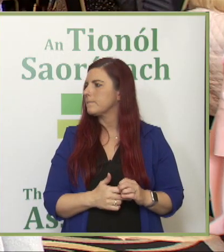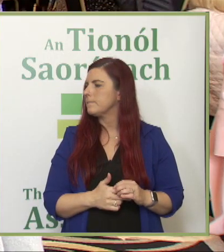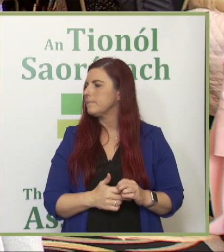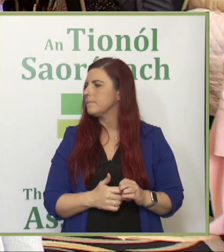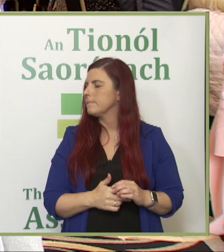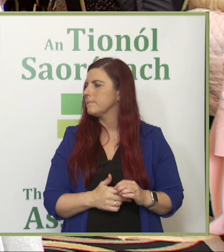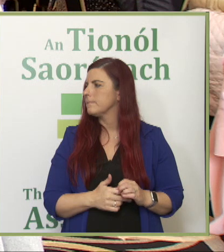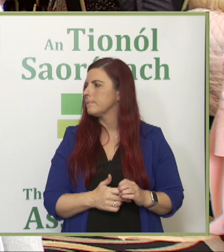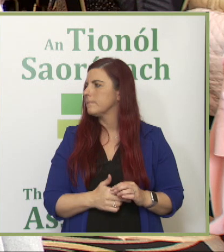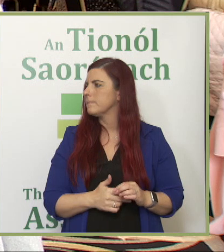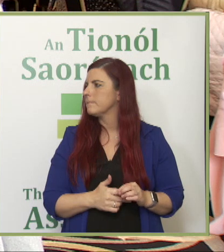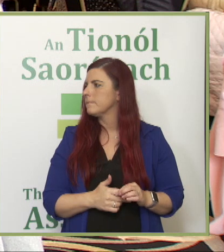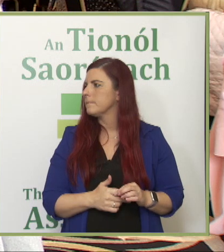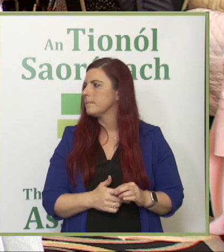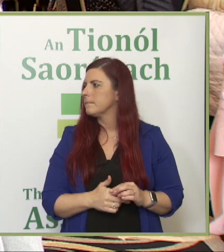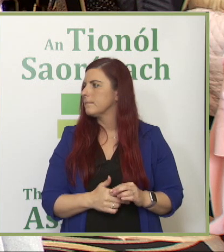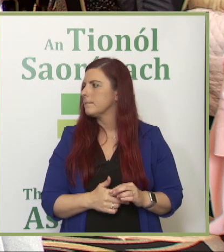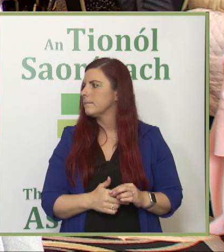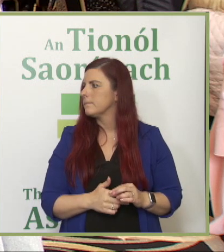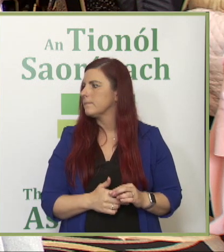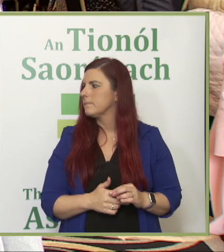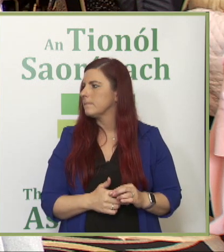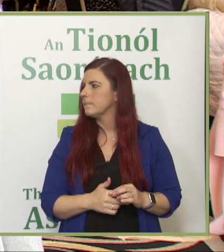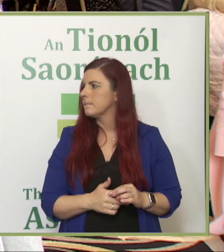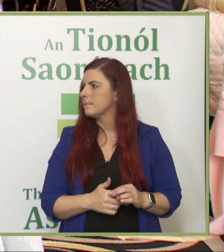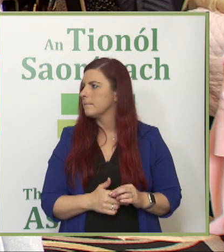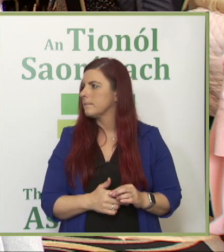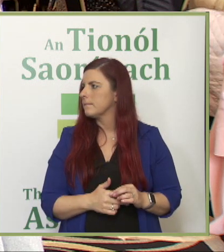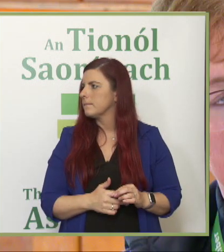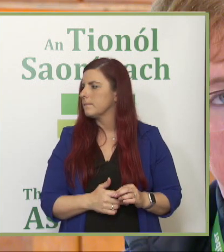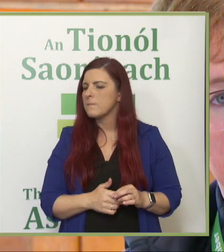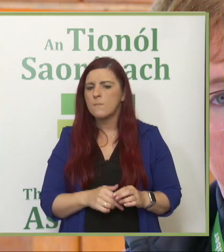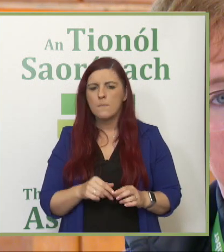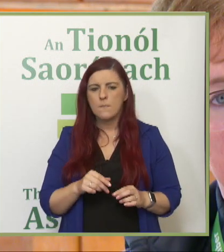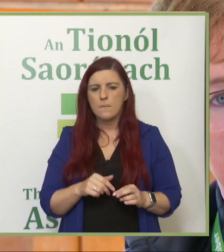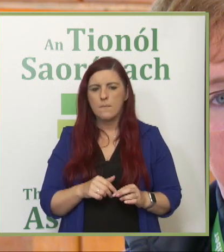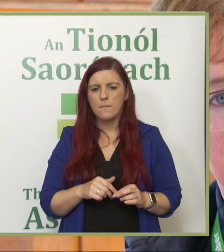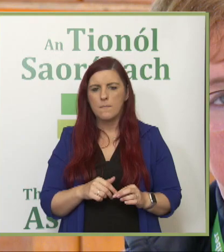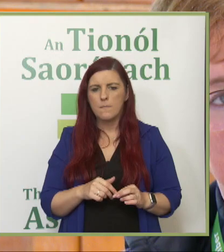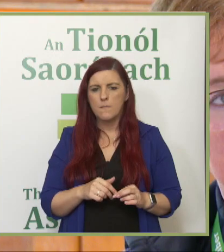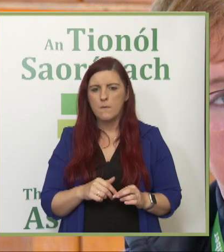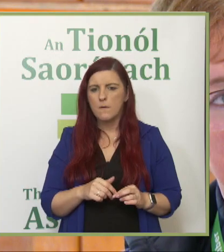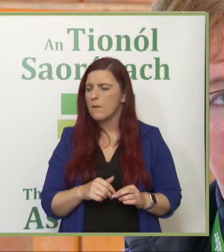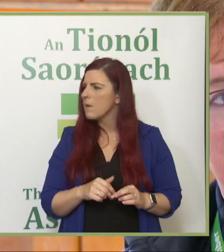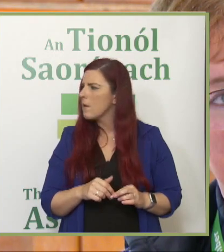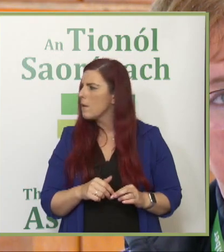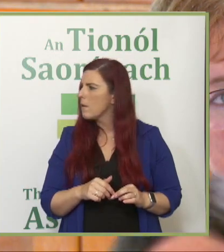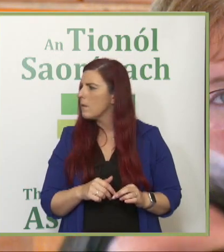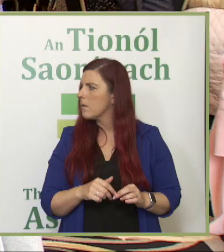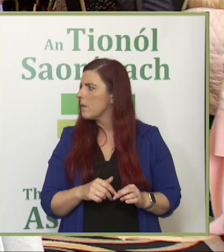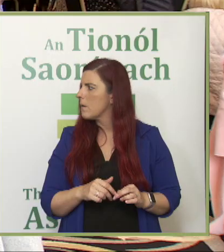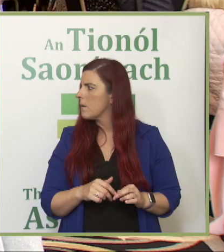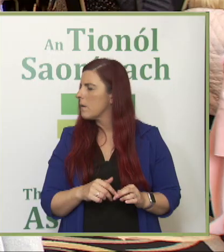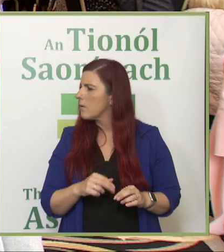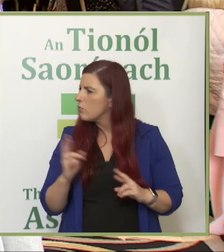It might be for Siobhan. Is it possible to have effective drug consumption rooms without decriminalising drugs? Could you